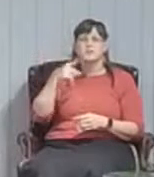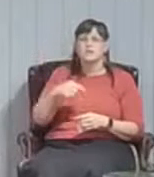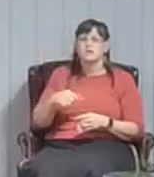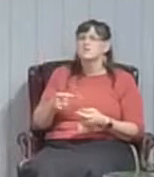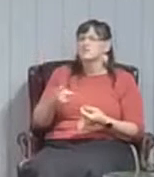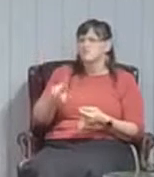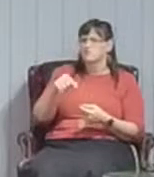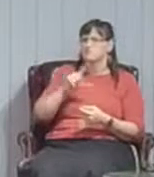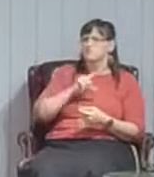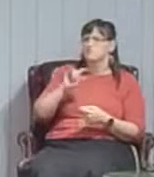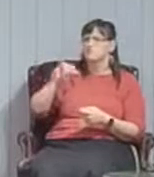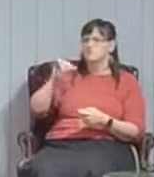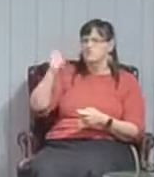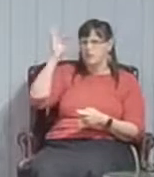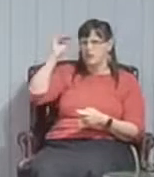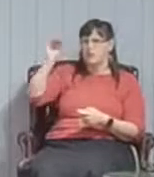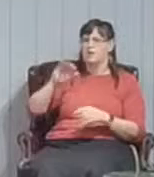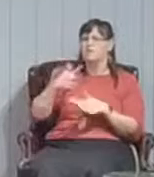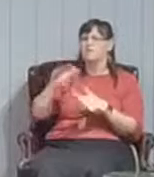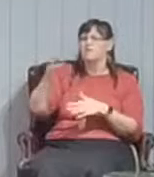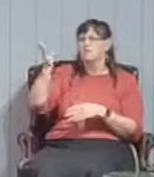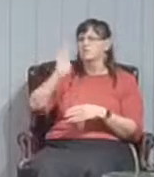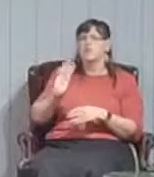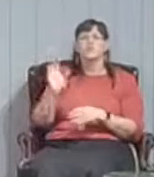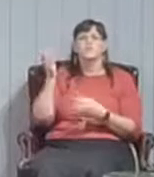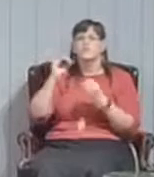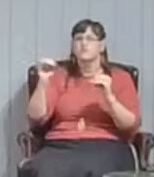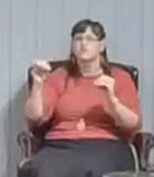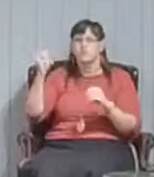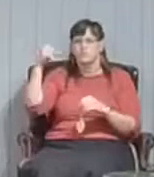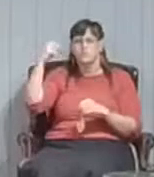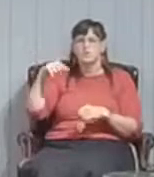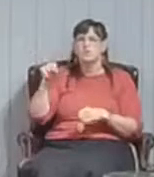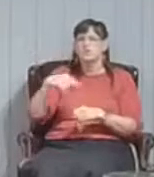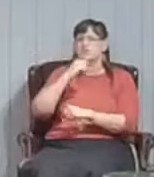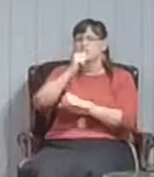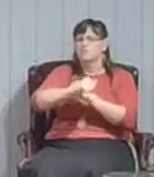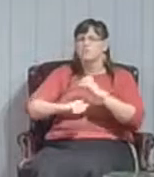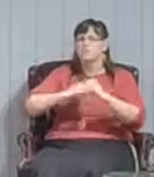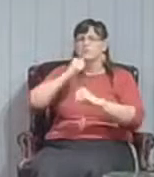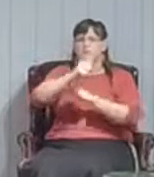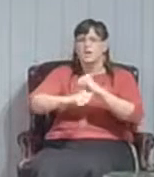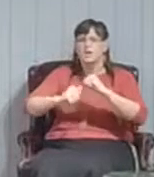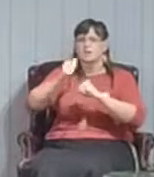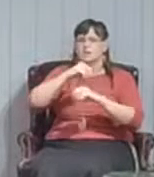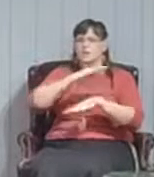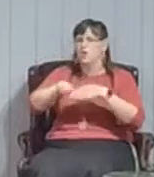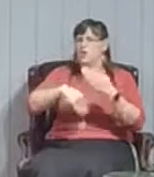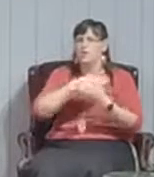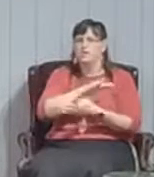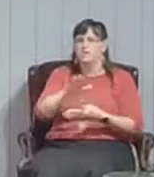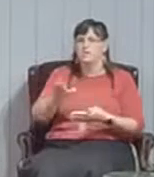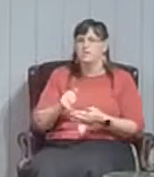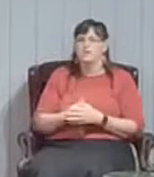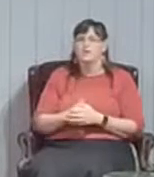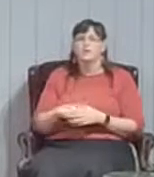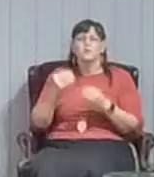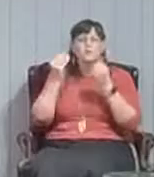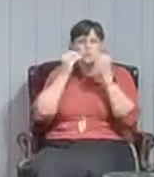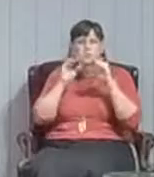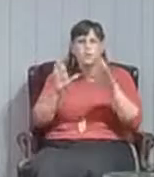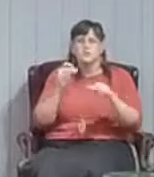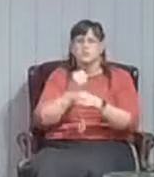fear God for naught? Hast not thou made an hedge about him, about his house, and about all that he hath on every side? Thou hast blessed the work of his hands,